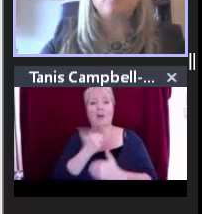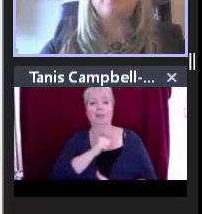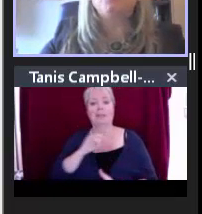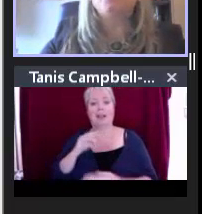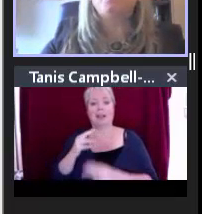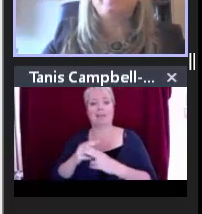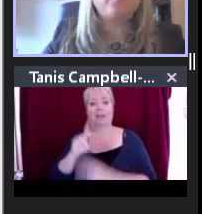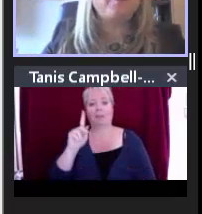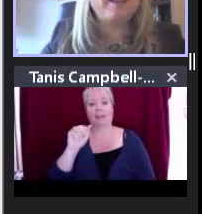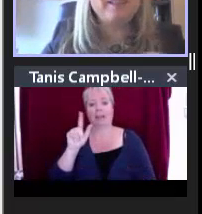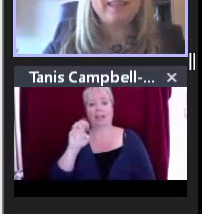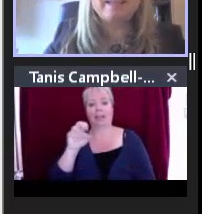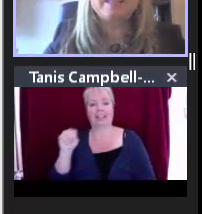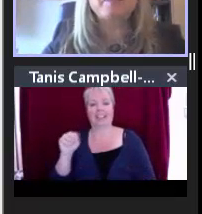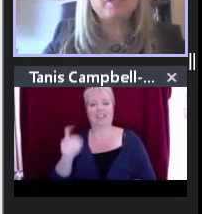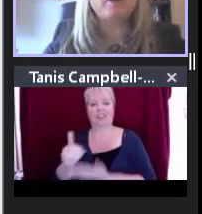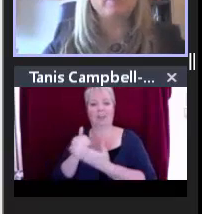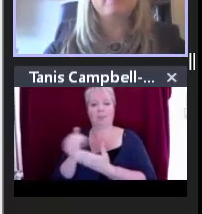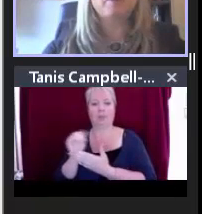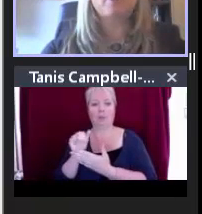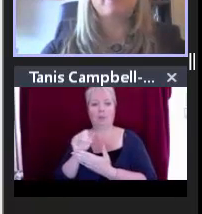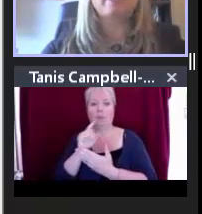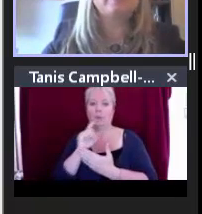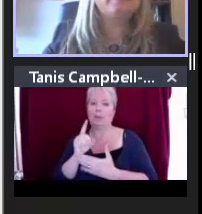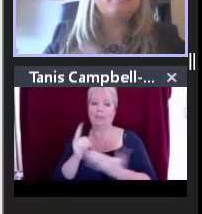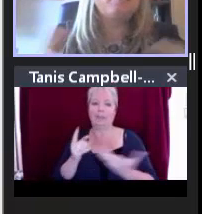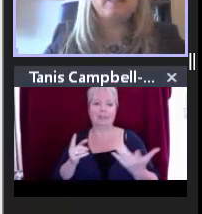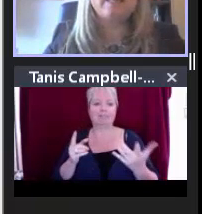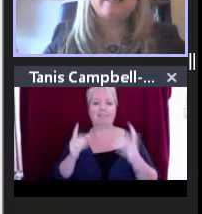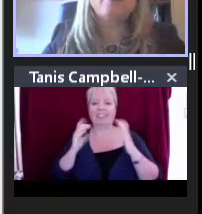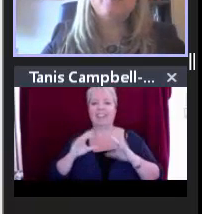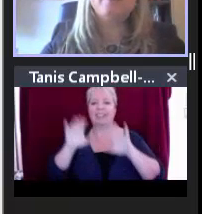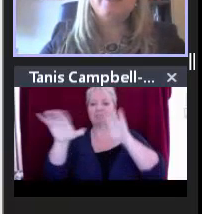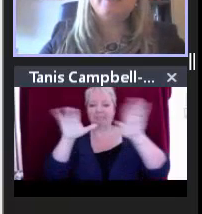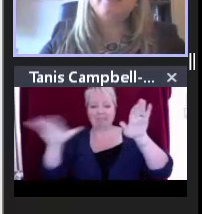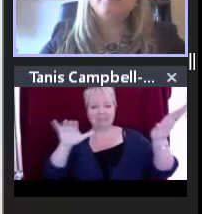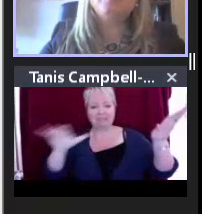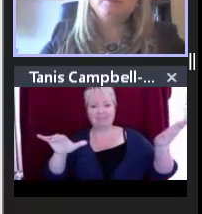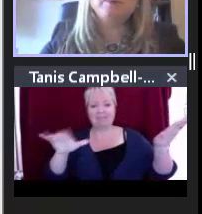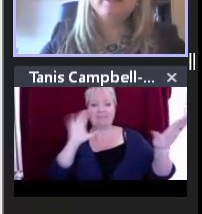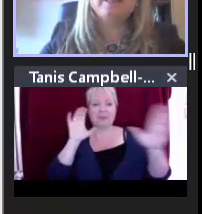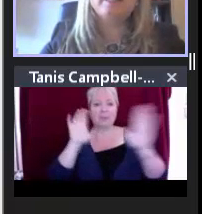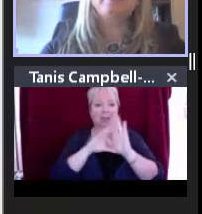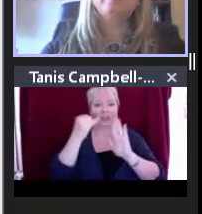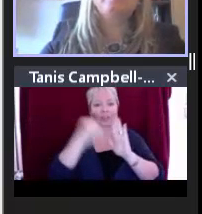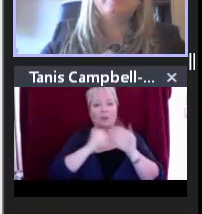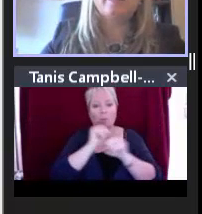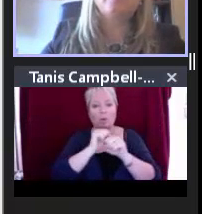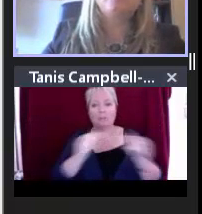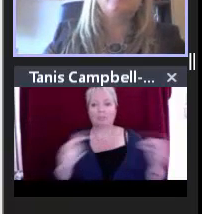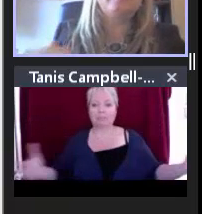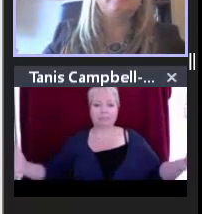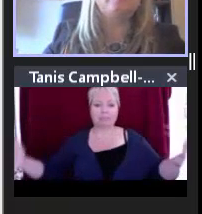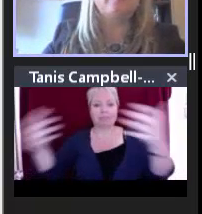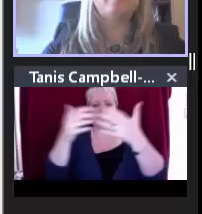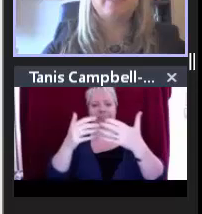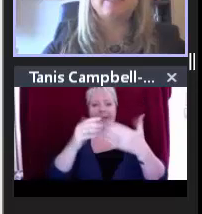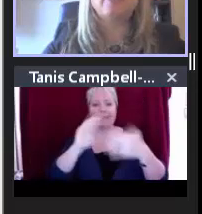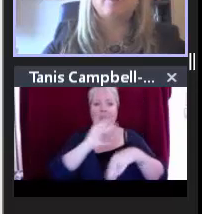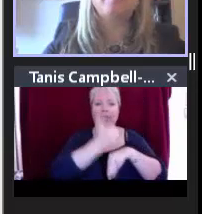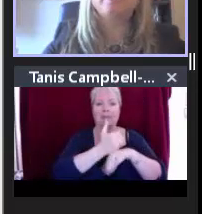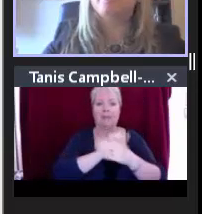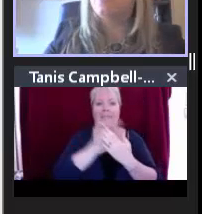do an outreach, and we collect materials from our clients, and then we lay it out into a really nice calendar that sits